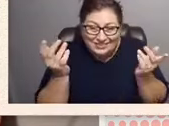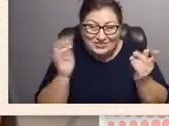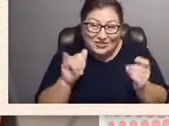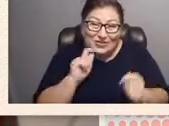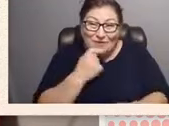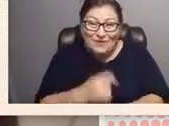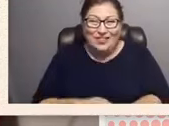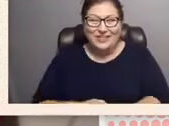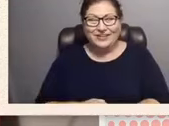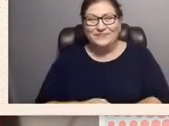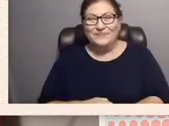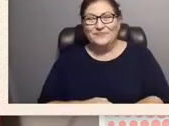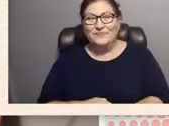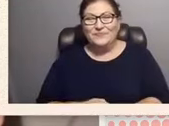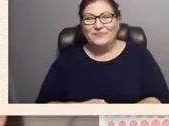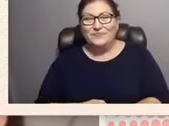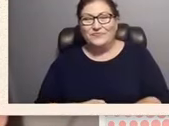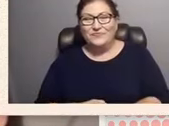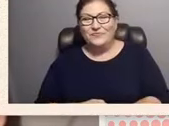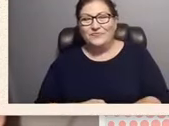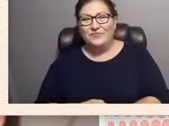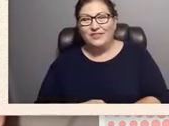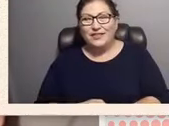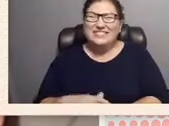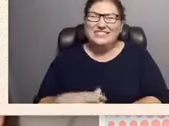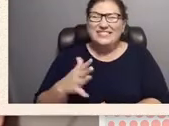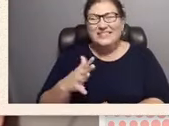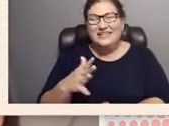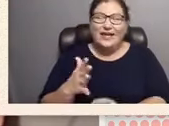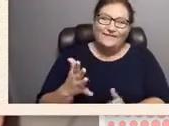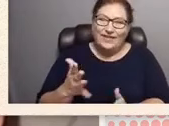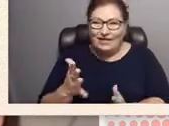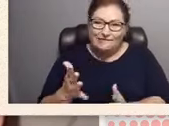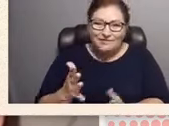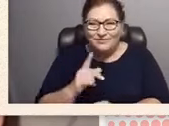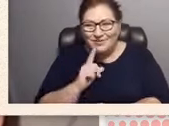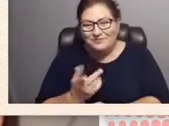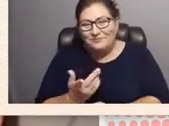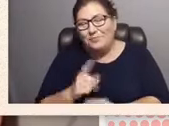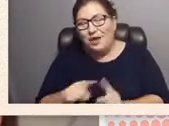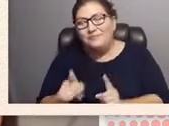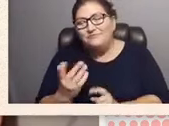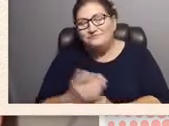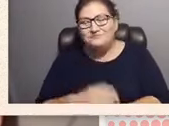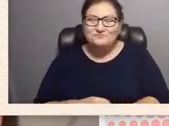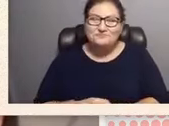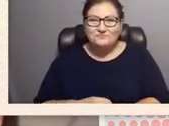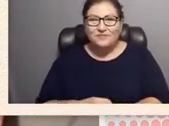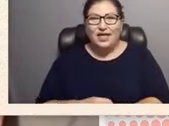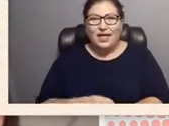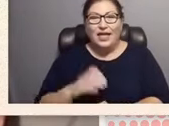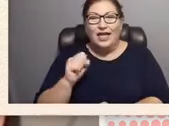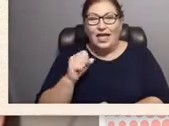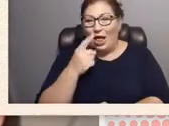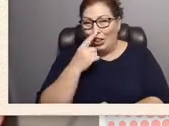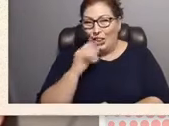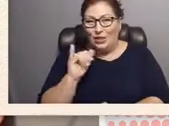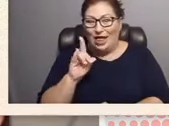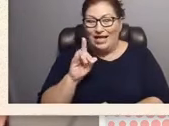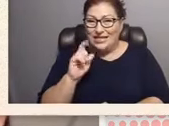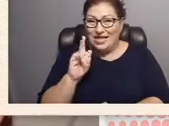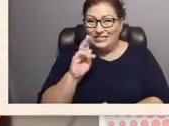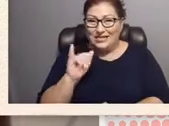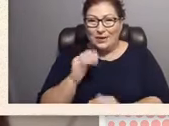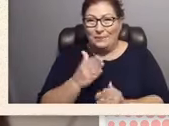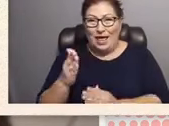Well, it's iffy, but yeah. Yeah, it looked like Destiny was about to slap you right there when she's when